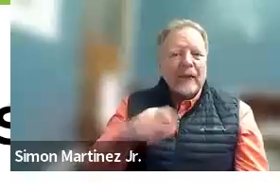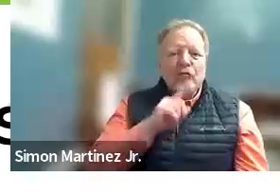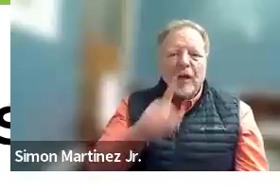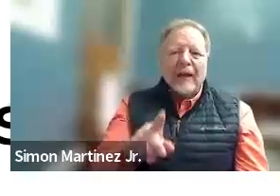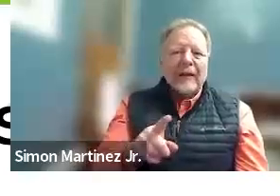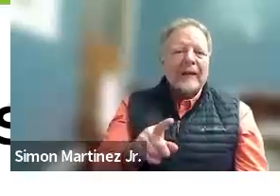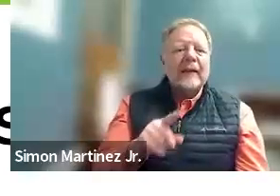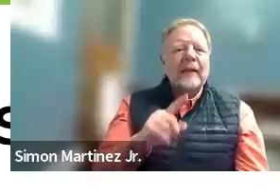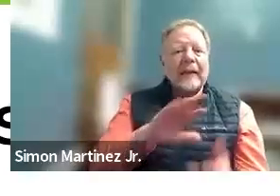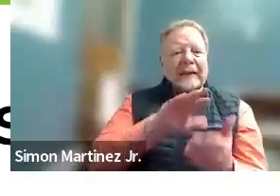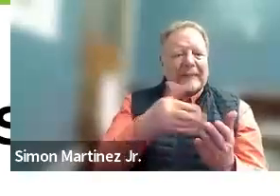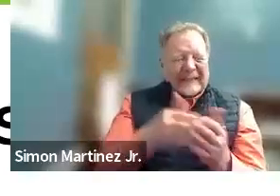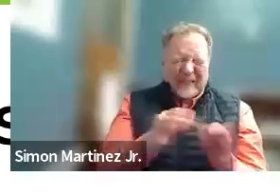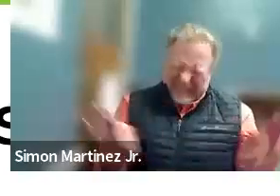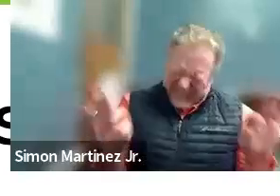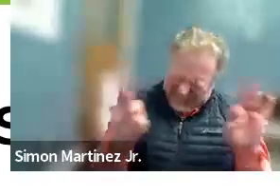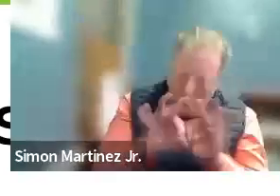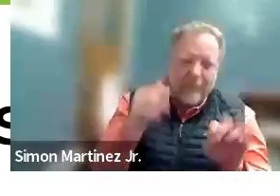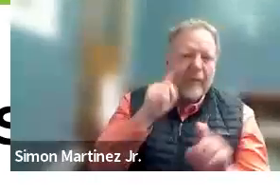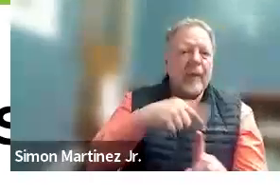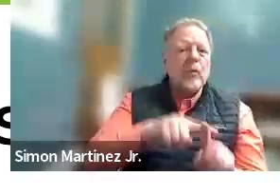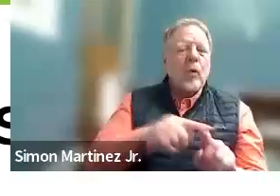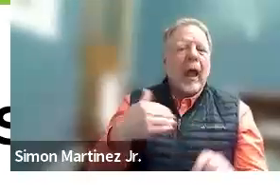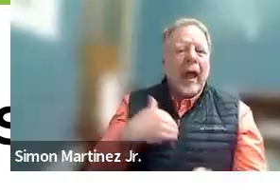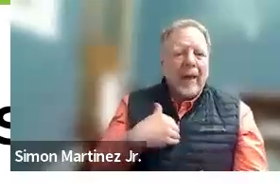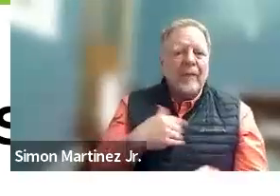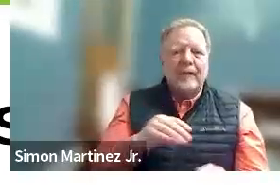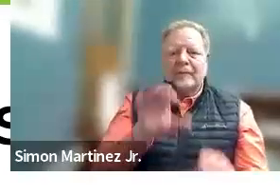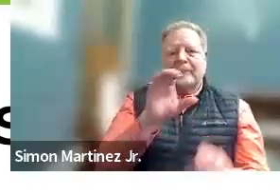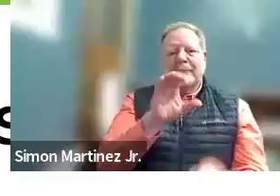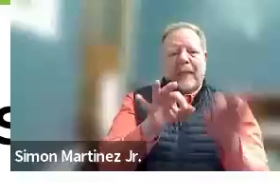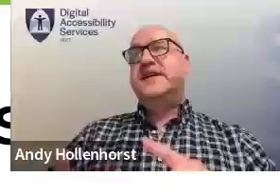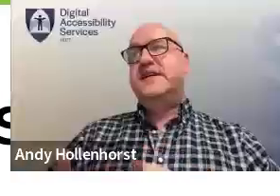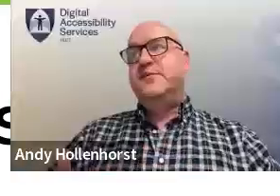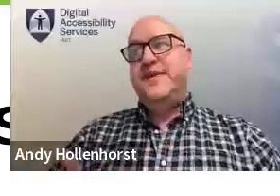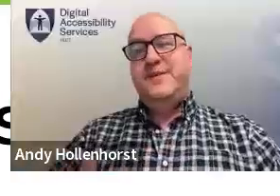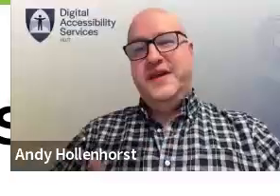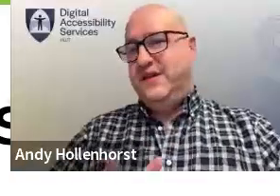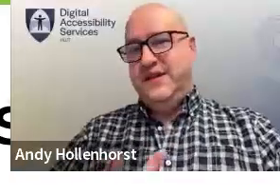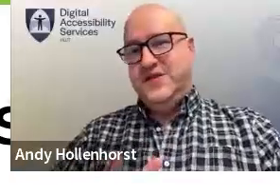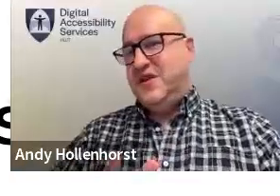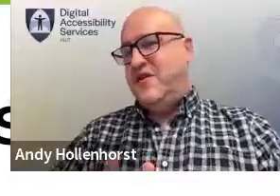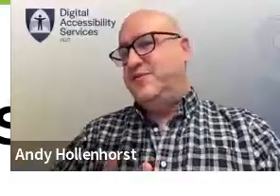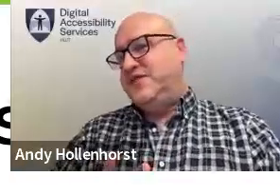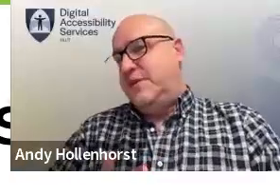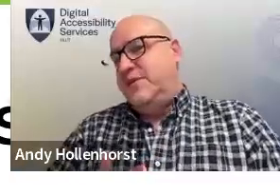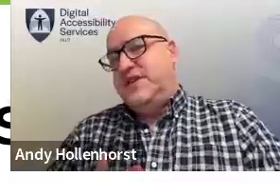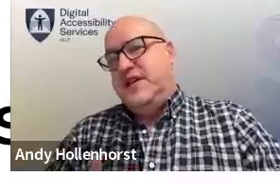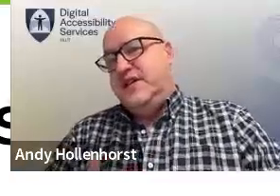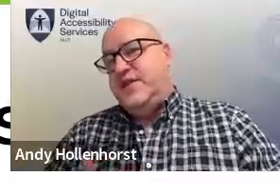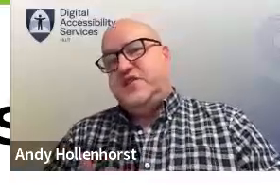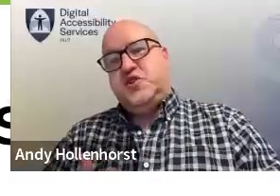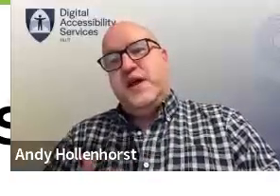it's essential for them to have live captions. But it maybe there's another